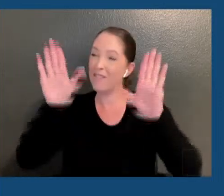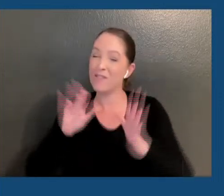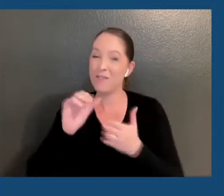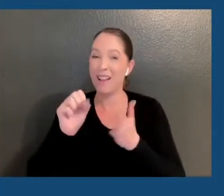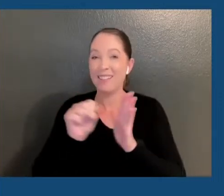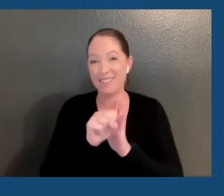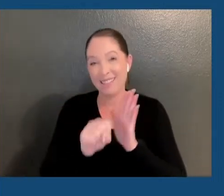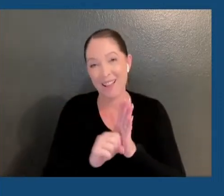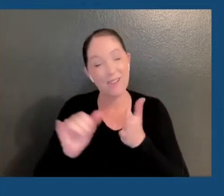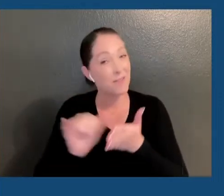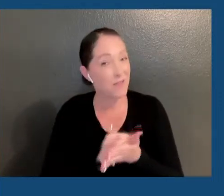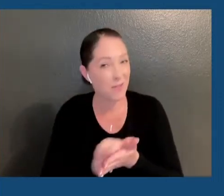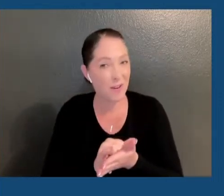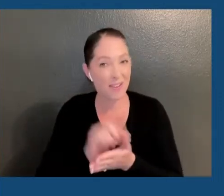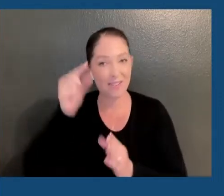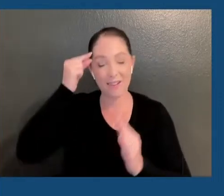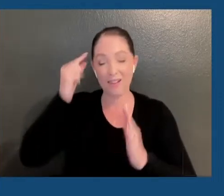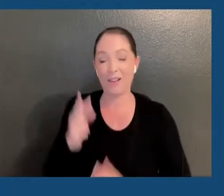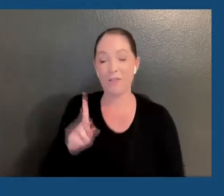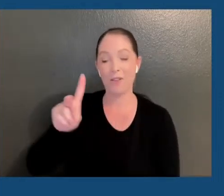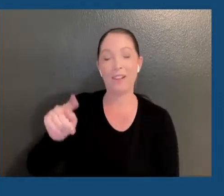York, Kathy Hochul.